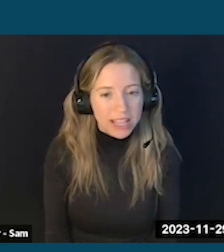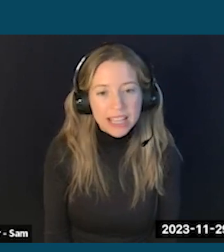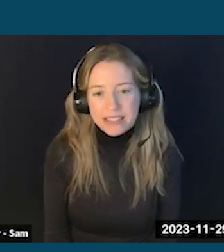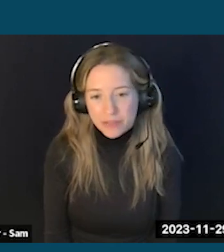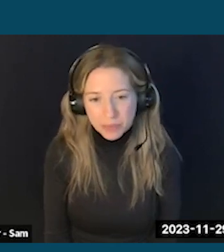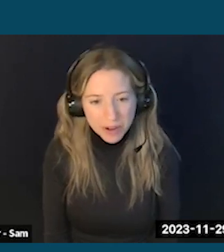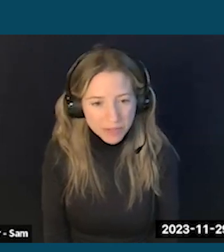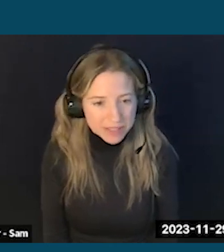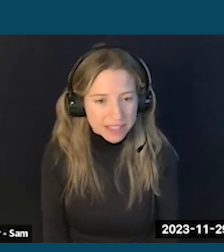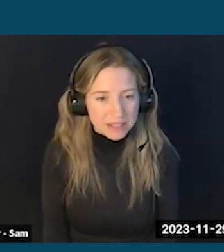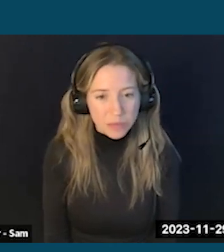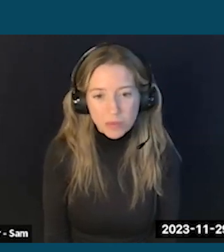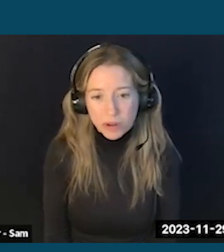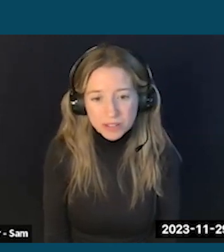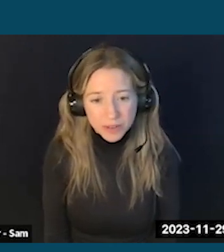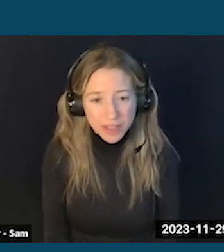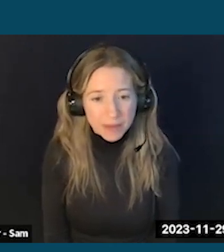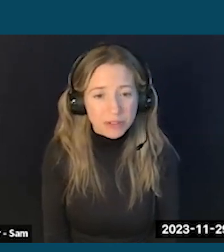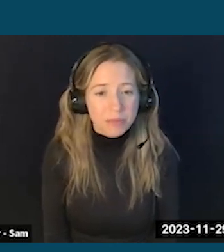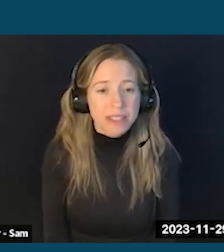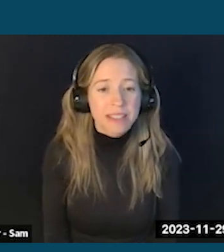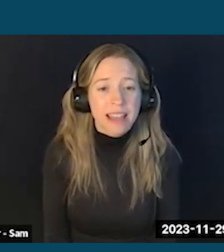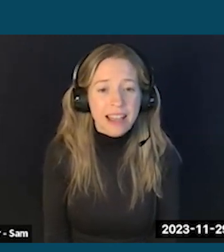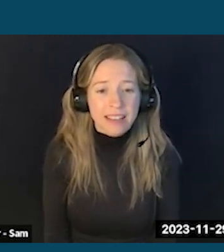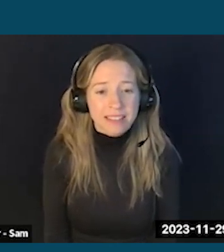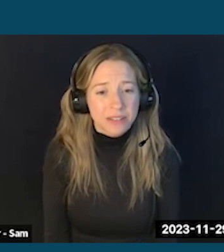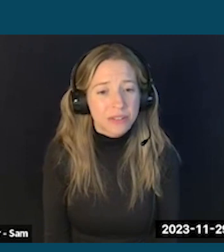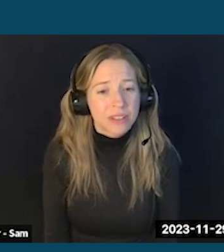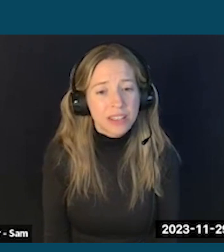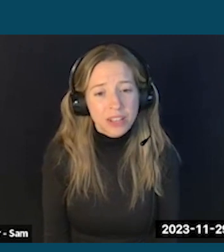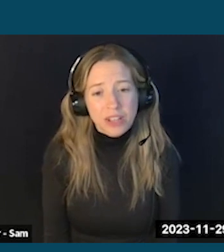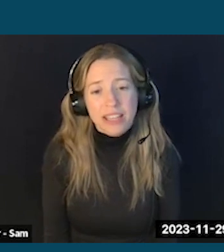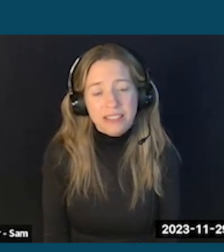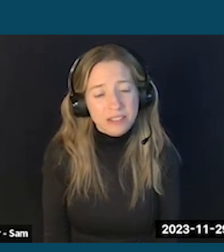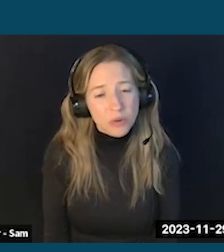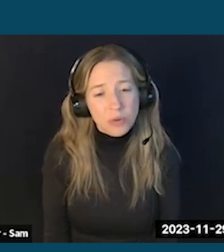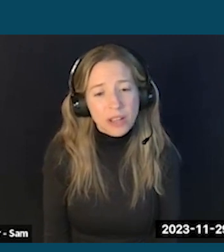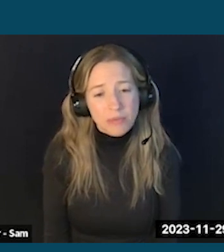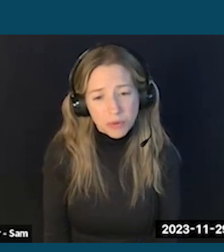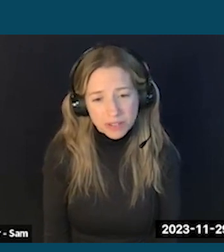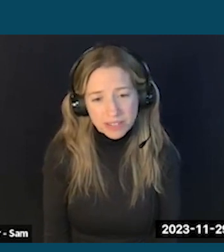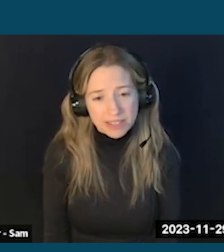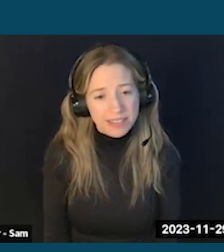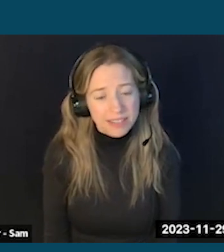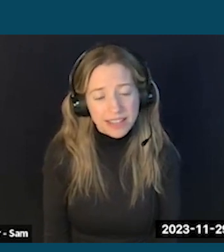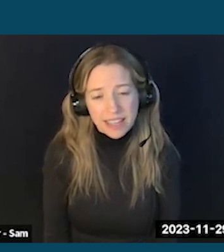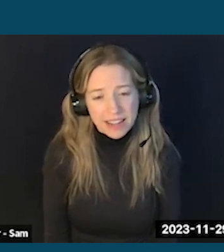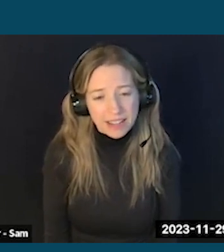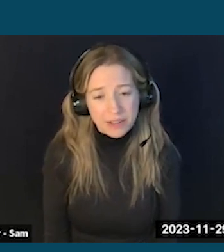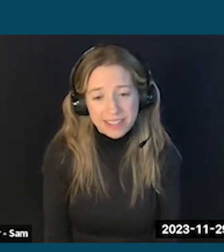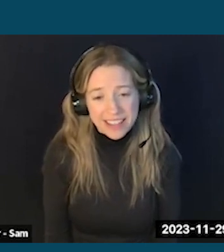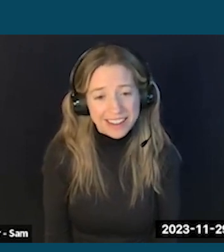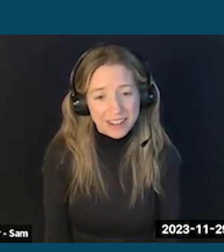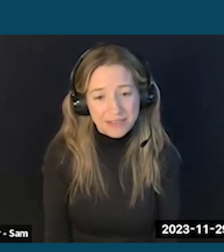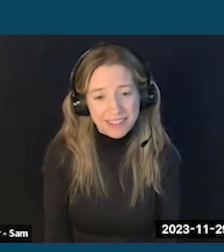own different preferences and what works for them. So please ask. It's so important. I